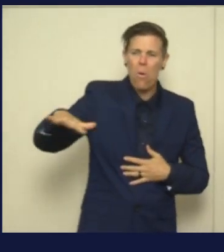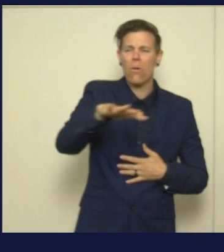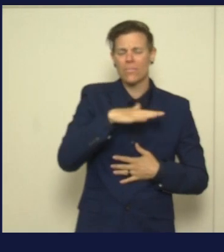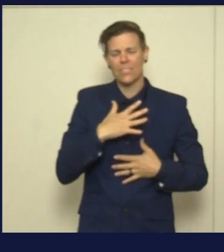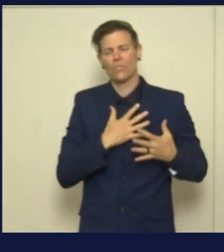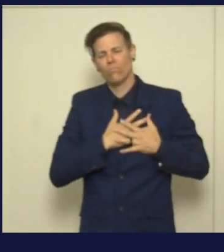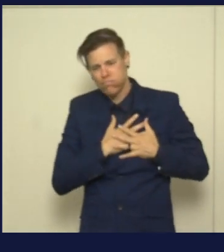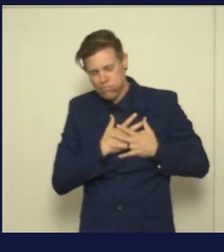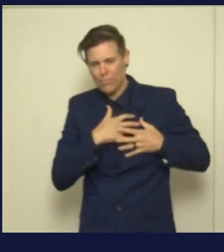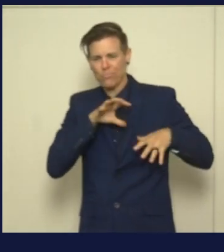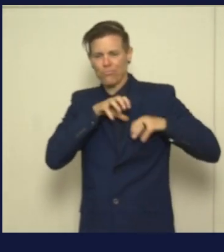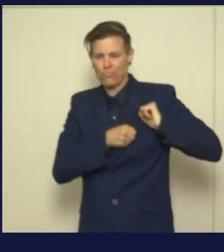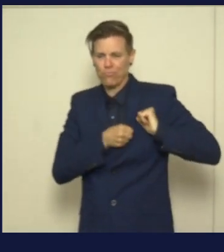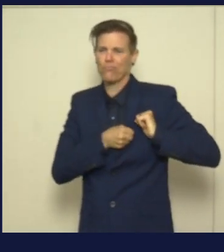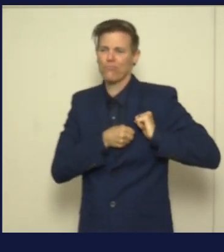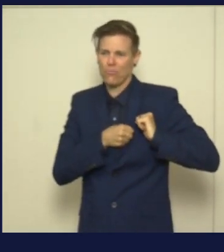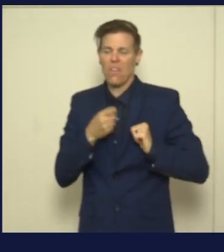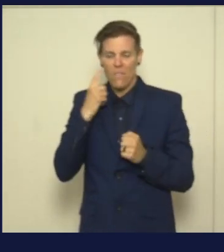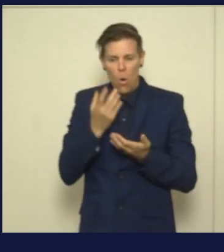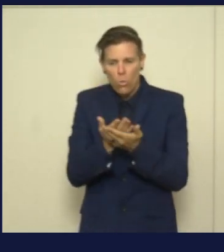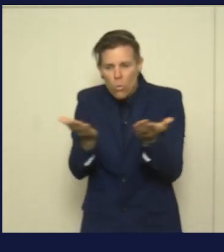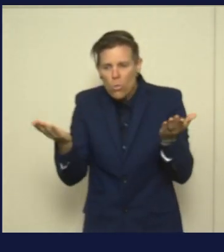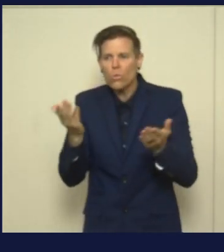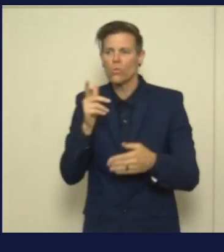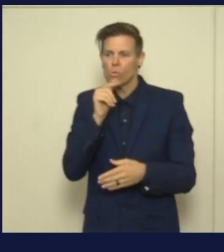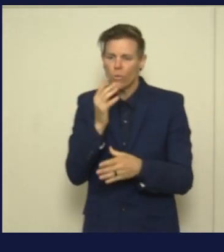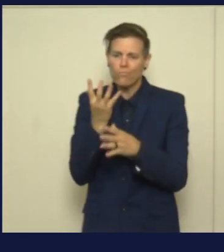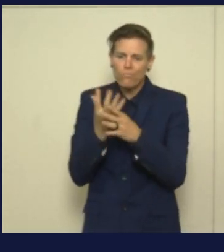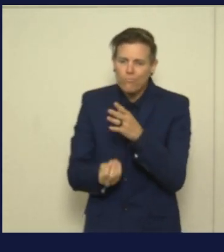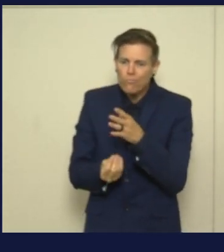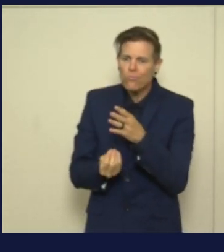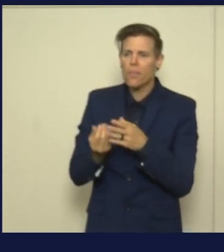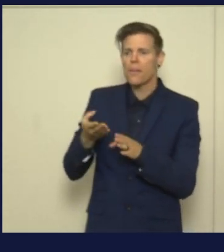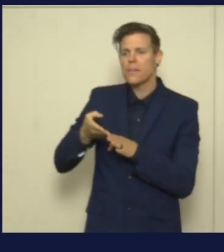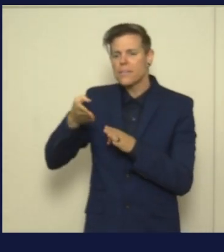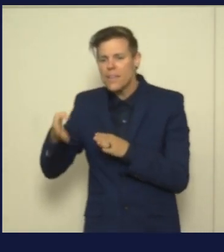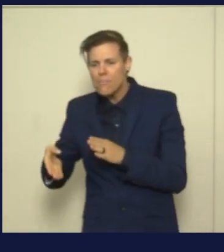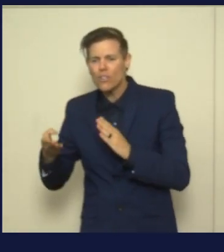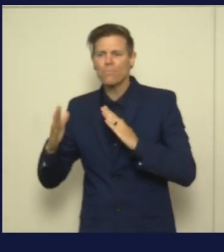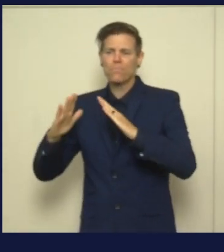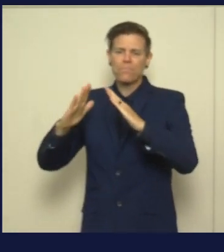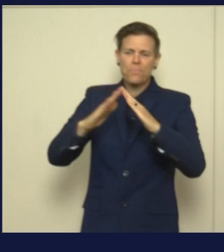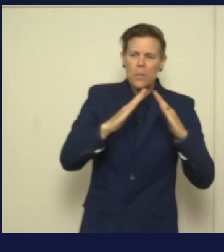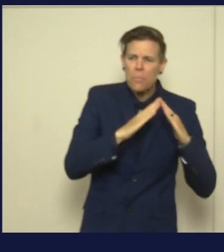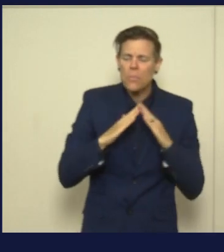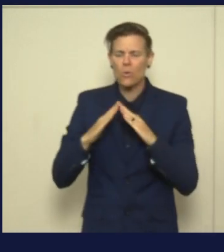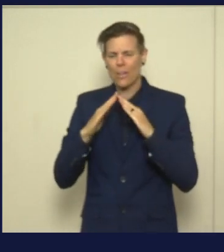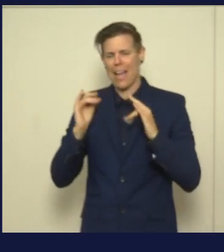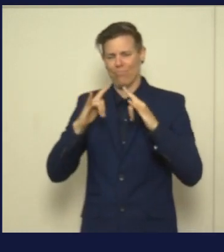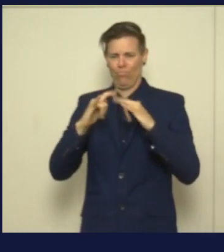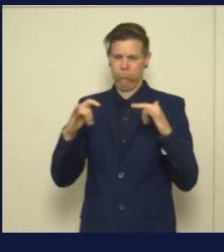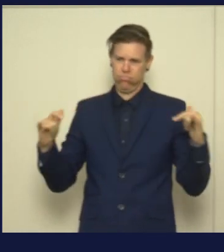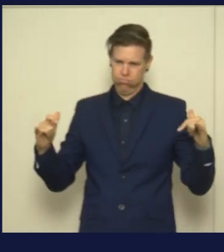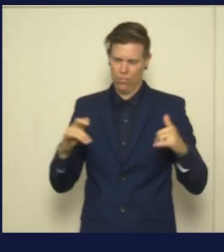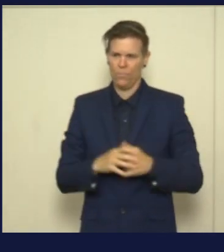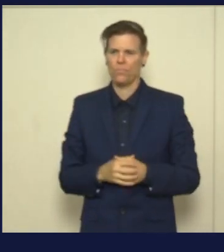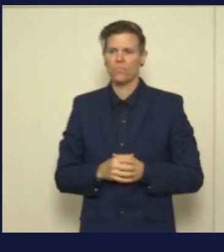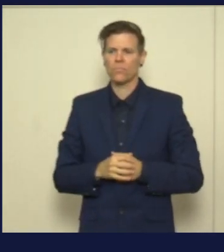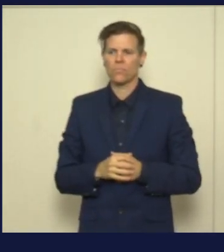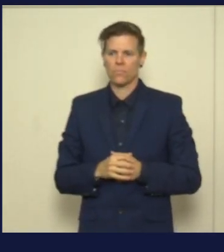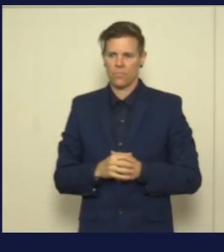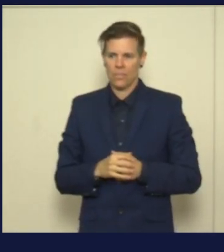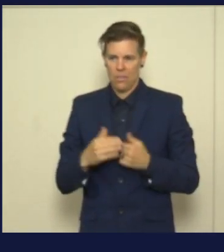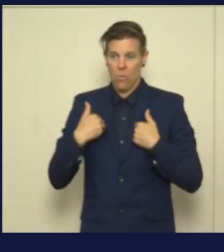ones, and neighbors, and losses in these communities. To date, we have done